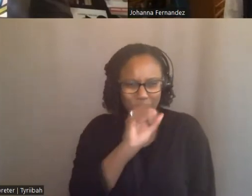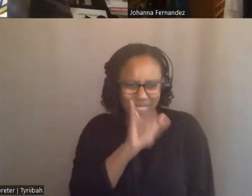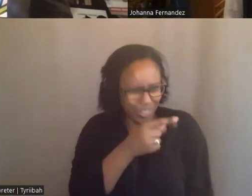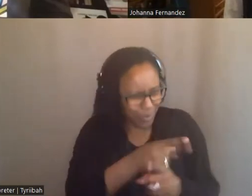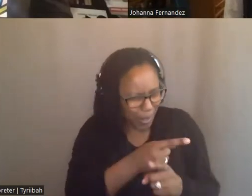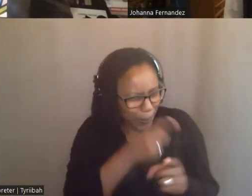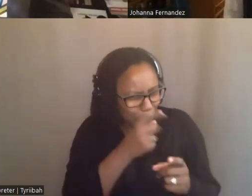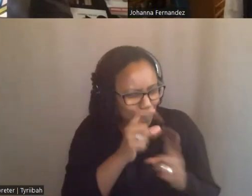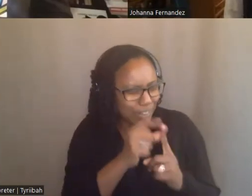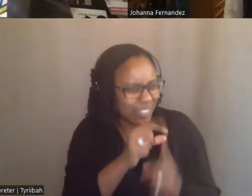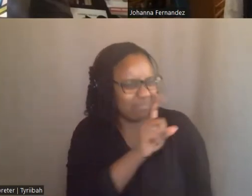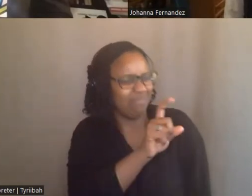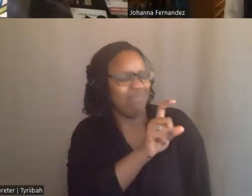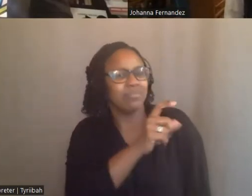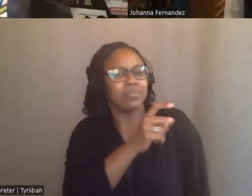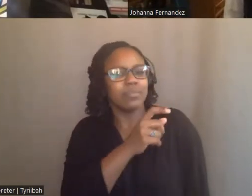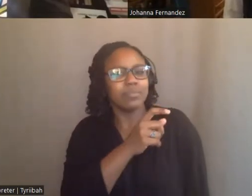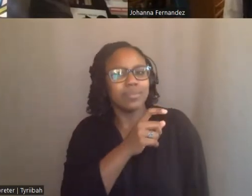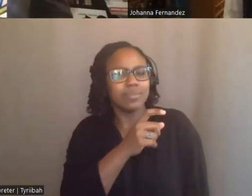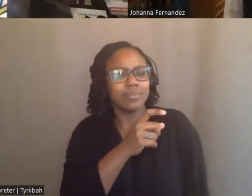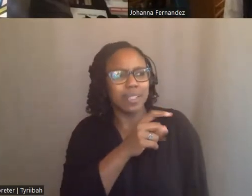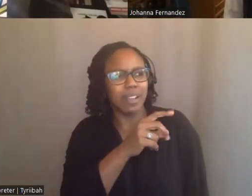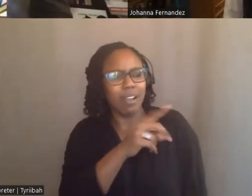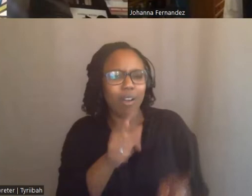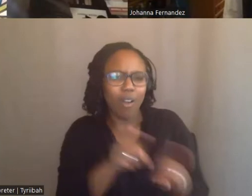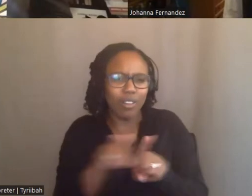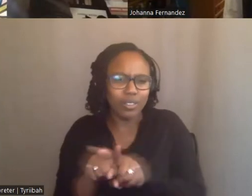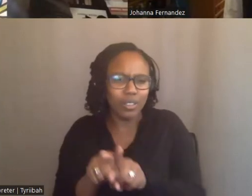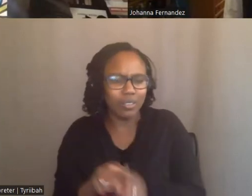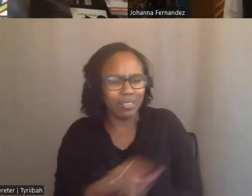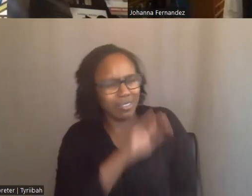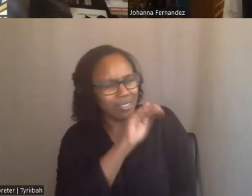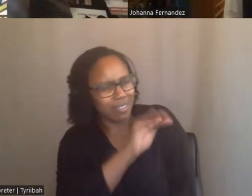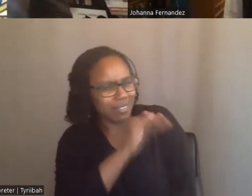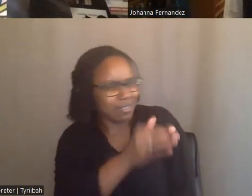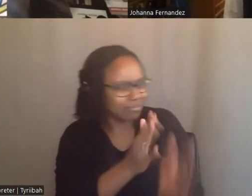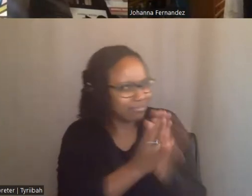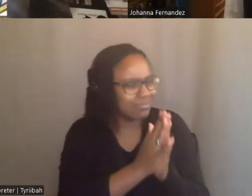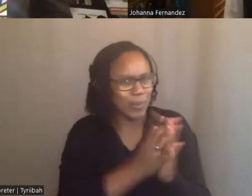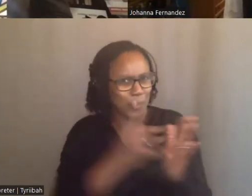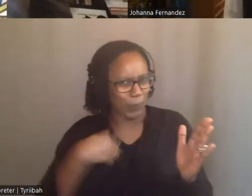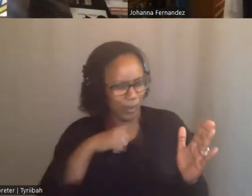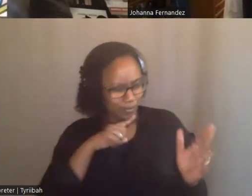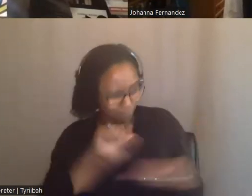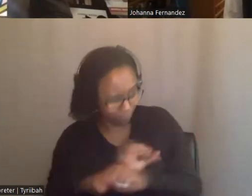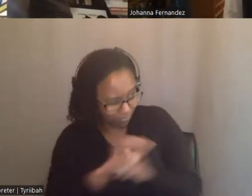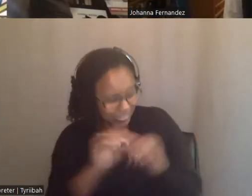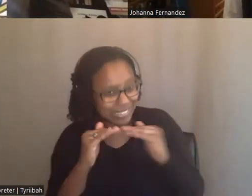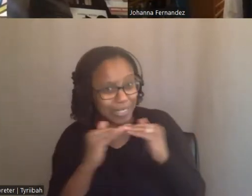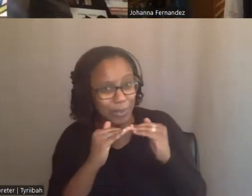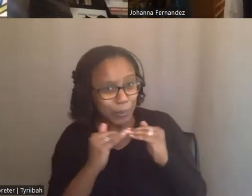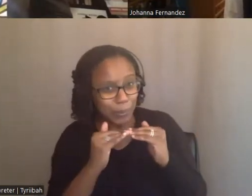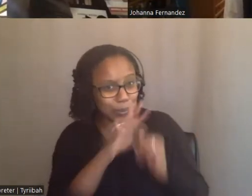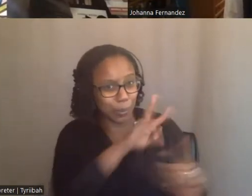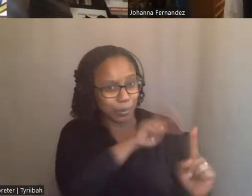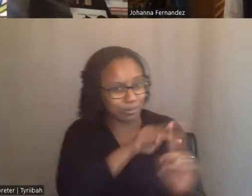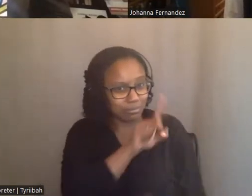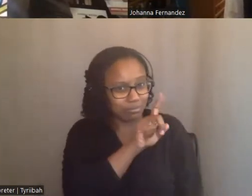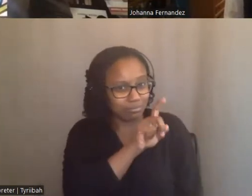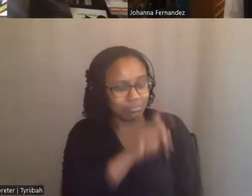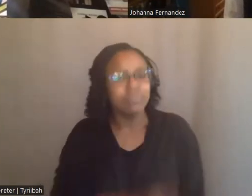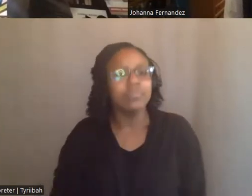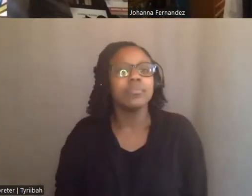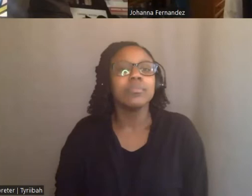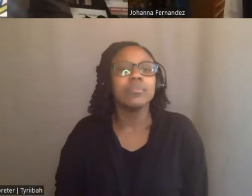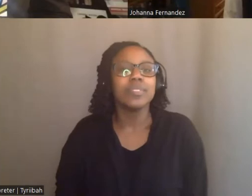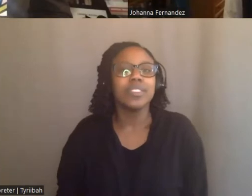are we really equal in your eyes? How have you been socialized to objectify